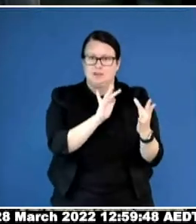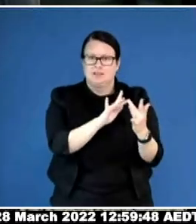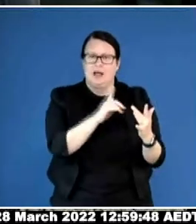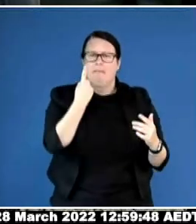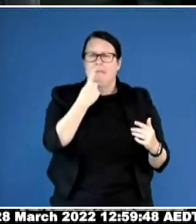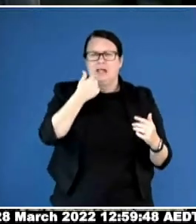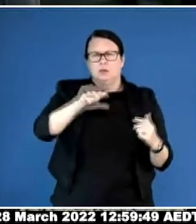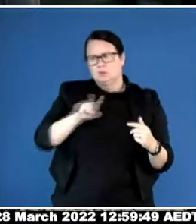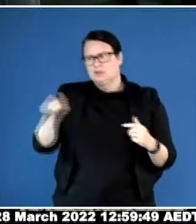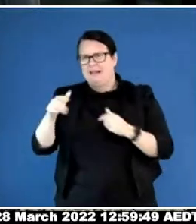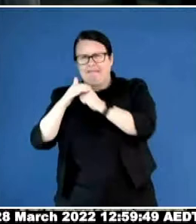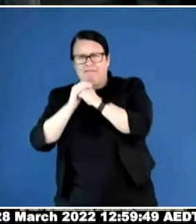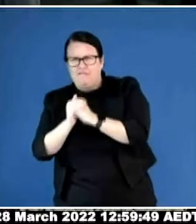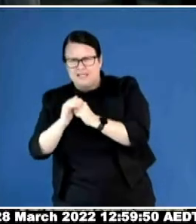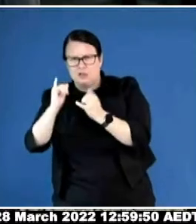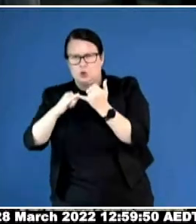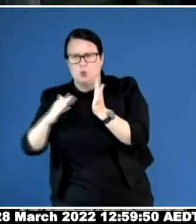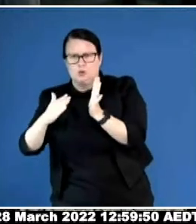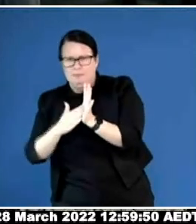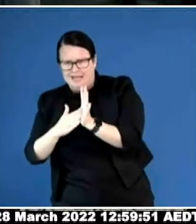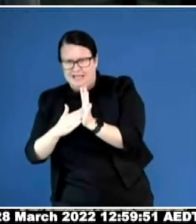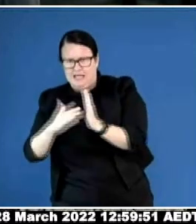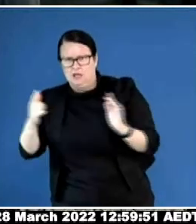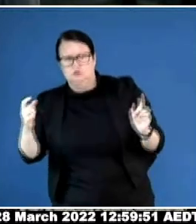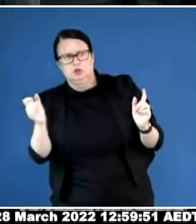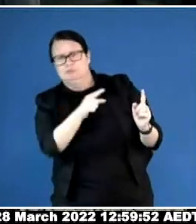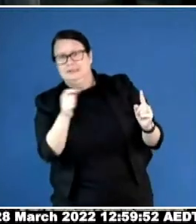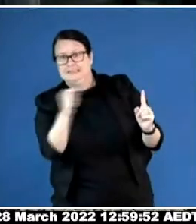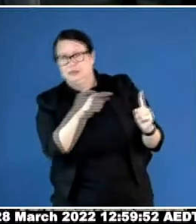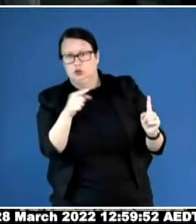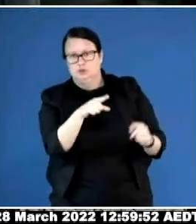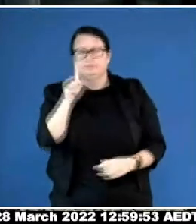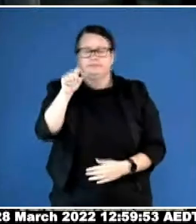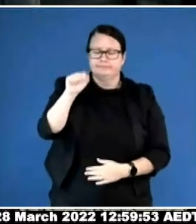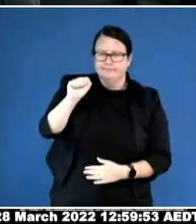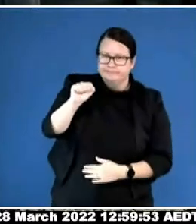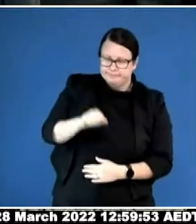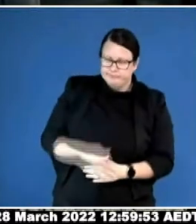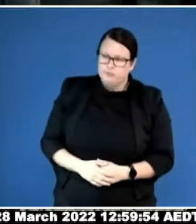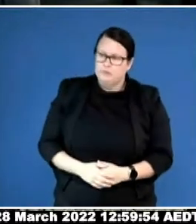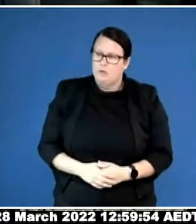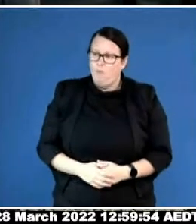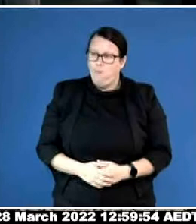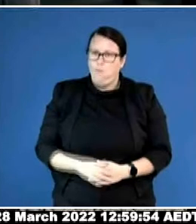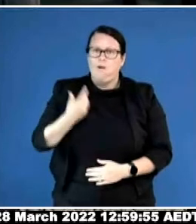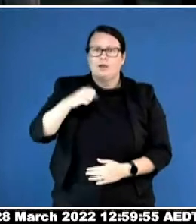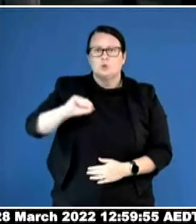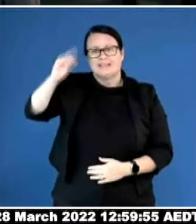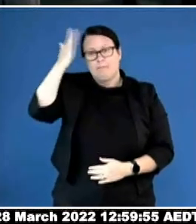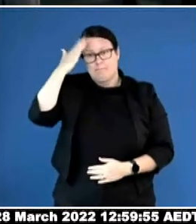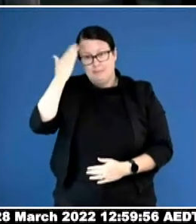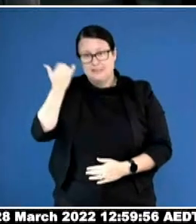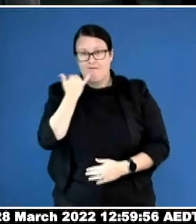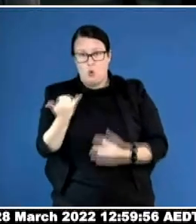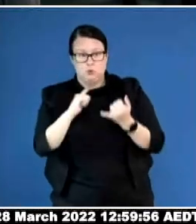his friend's social media account was used to make that contact with you. He would use his mum's phone to send messages. I remember